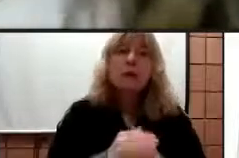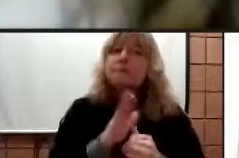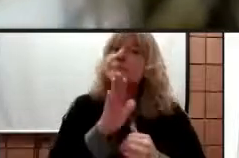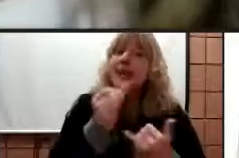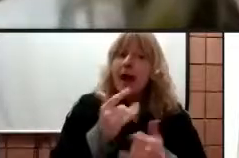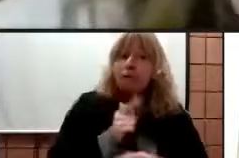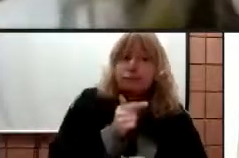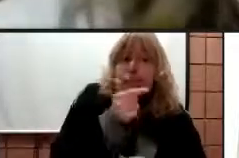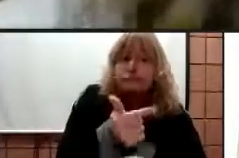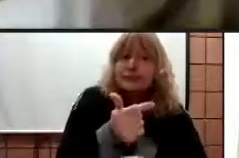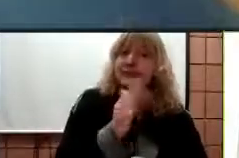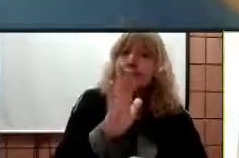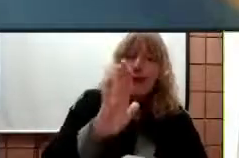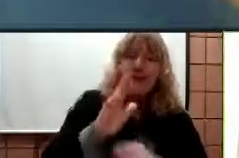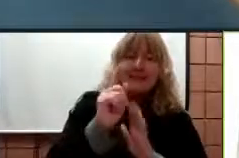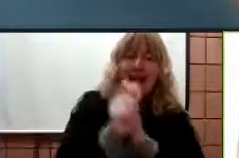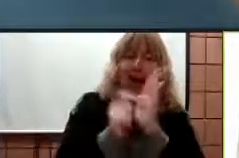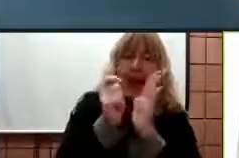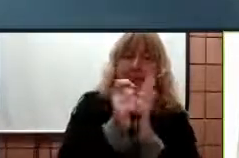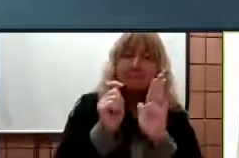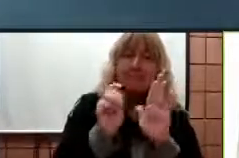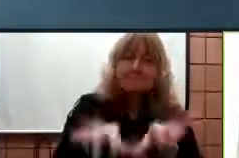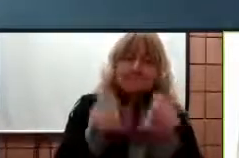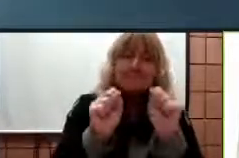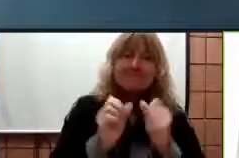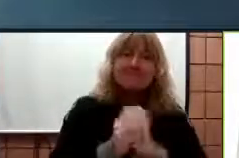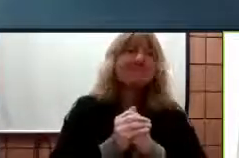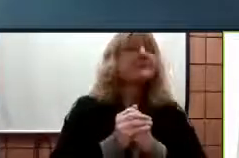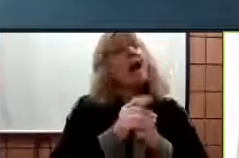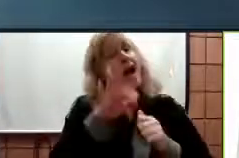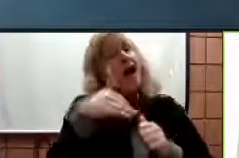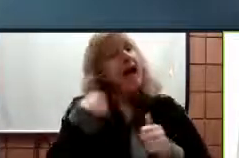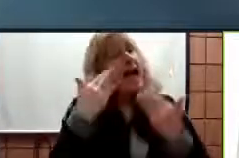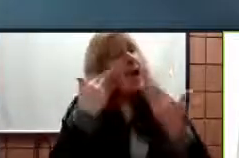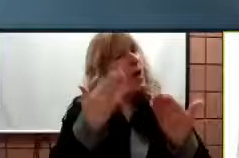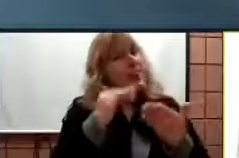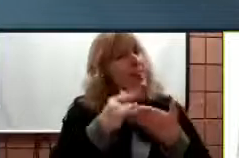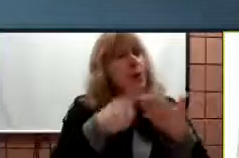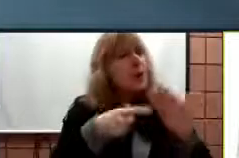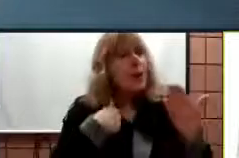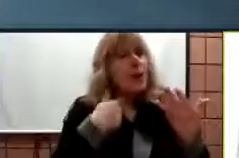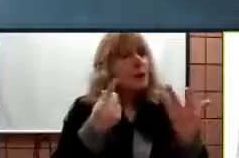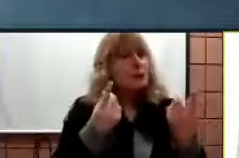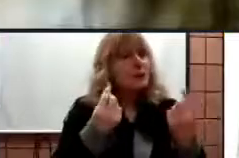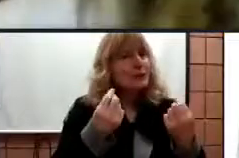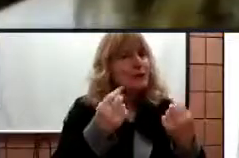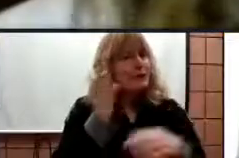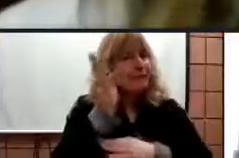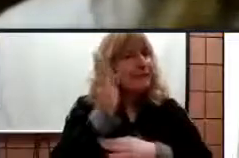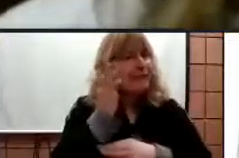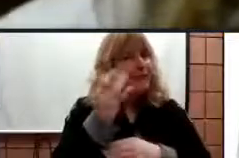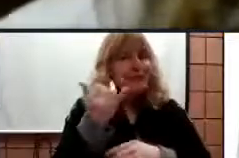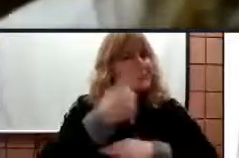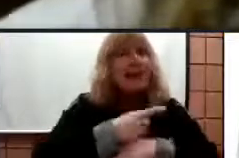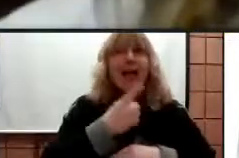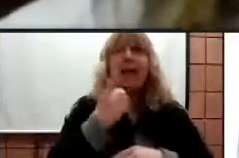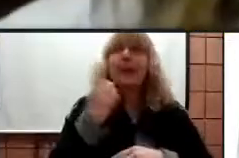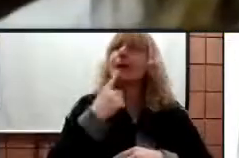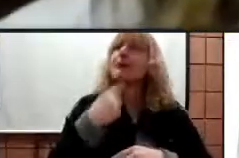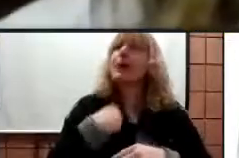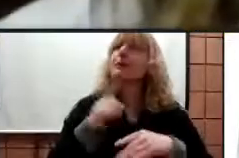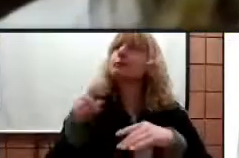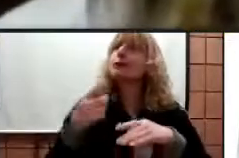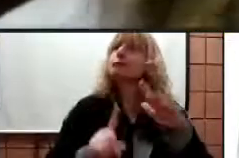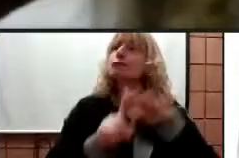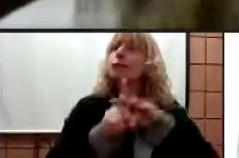yours. I didn't know that's what I was doing here today, Christine. They just told me to show up. Oh, well, I'm just kidding. there you have